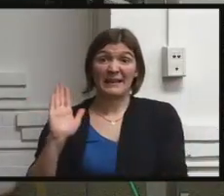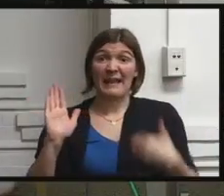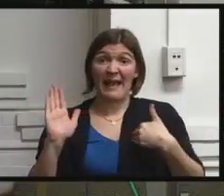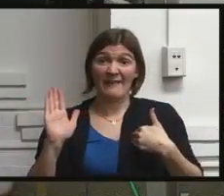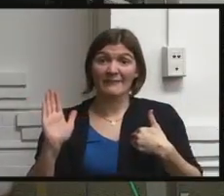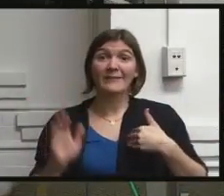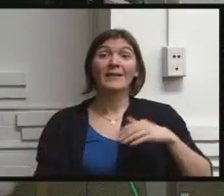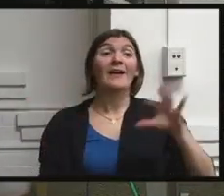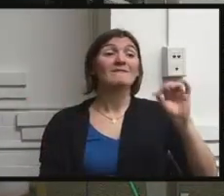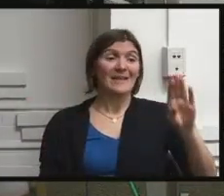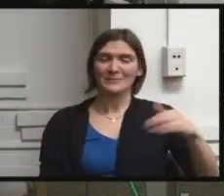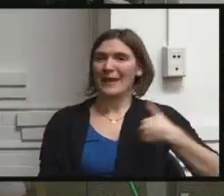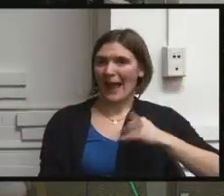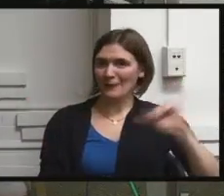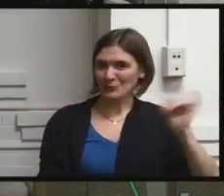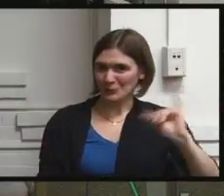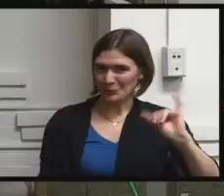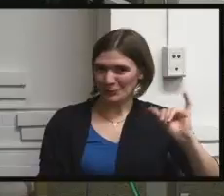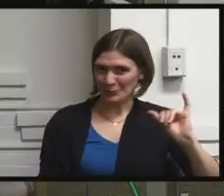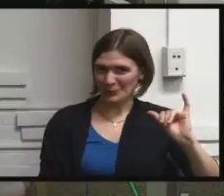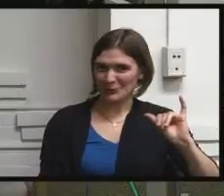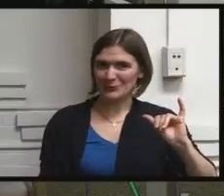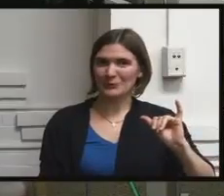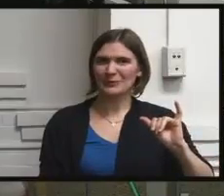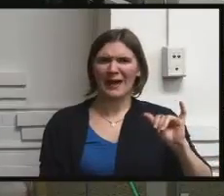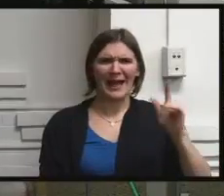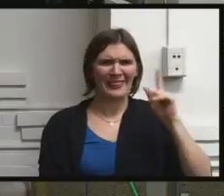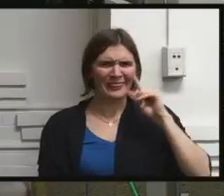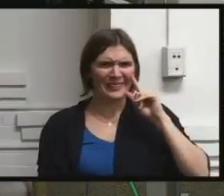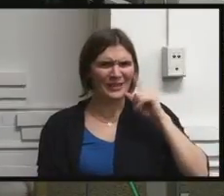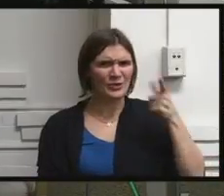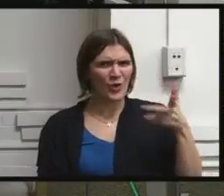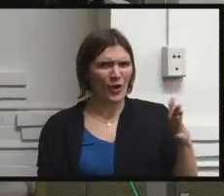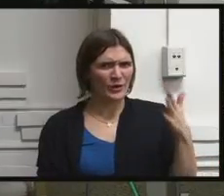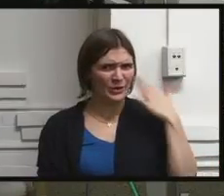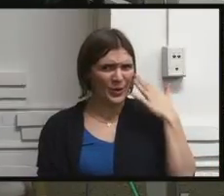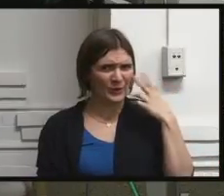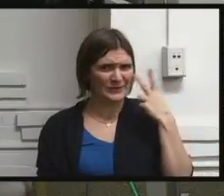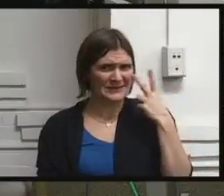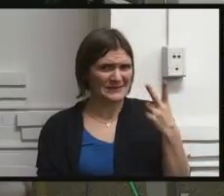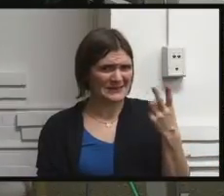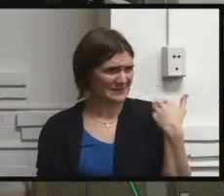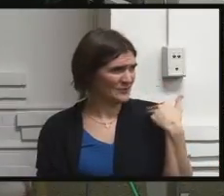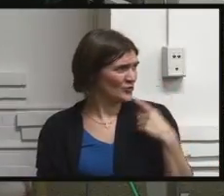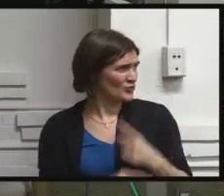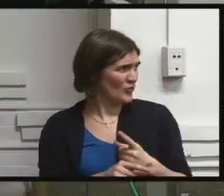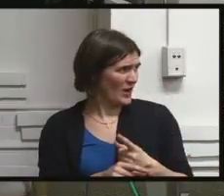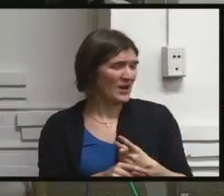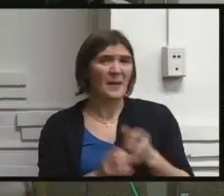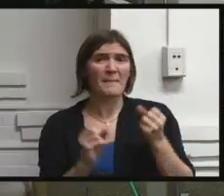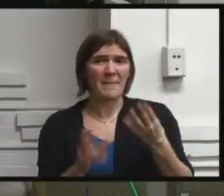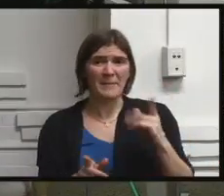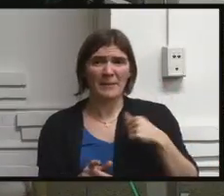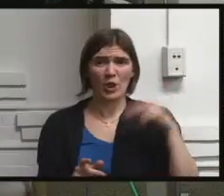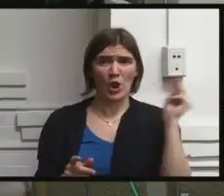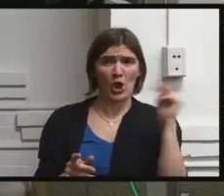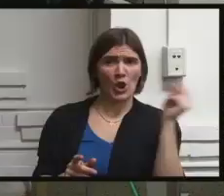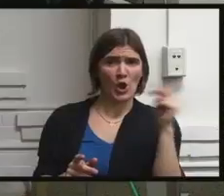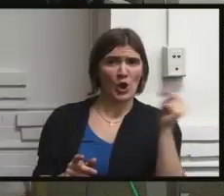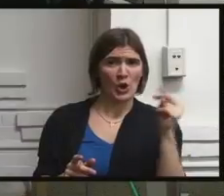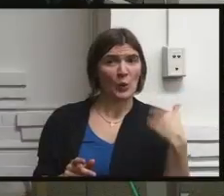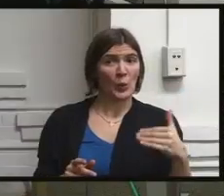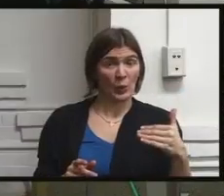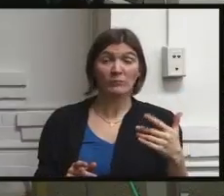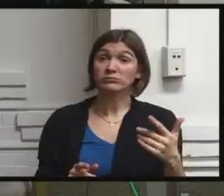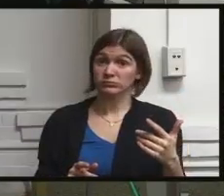also have our Facebook page that I think you've been provided perhaps with some of the statistics on that. That has